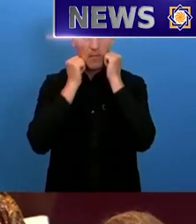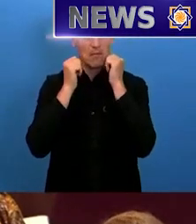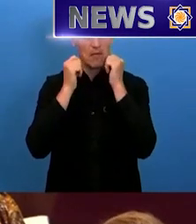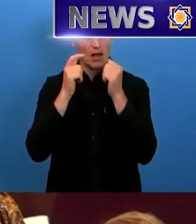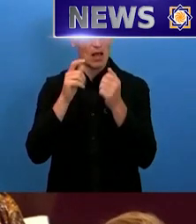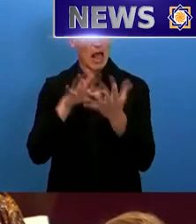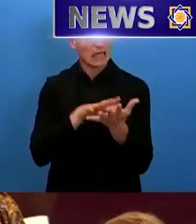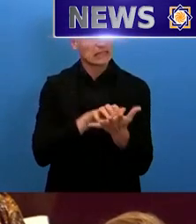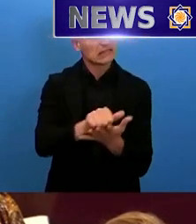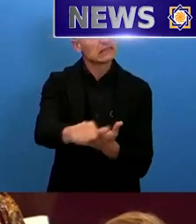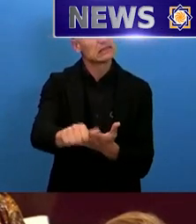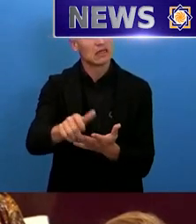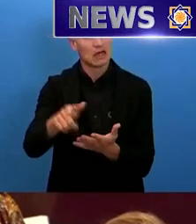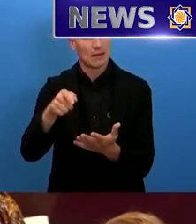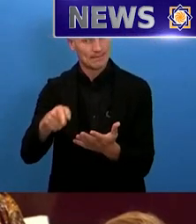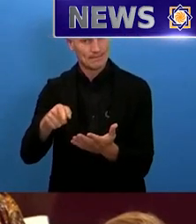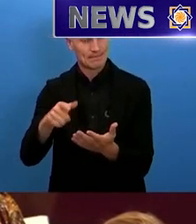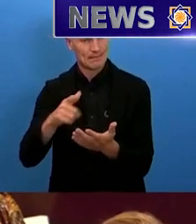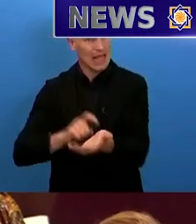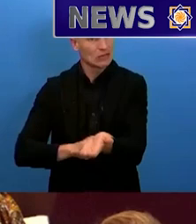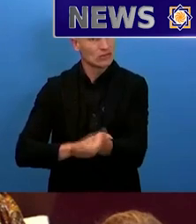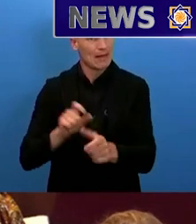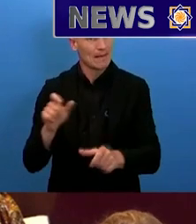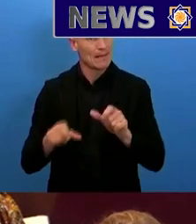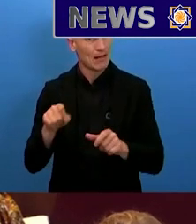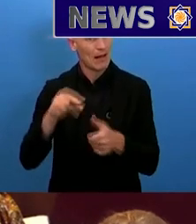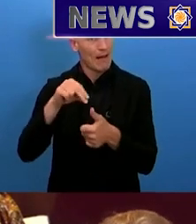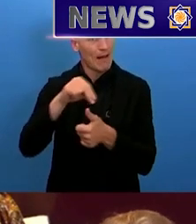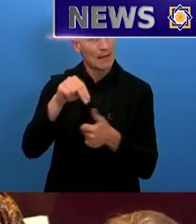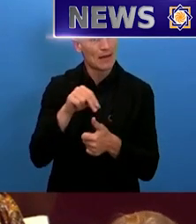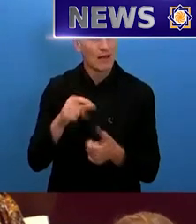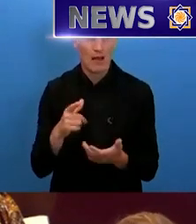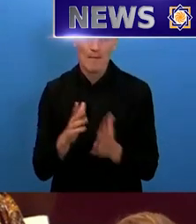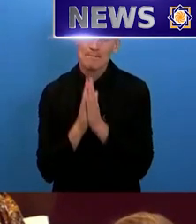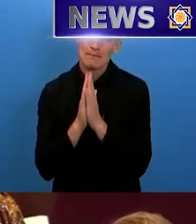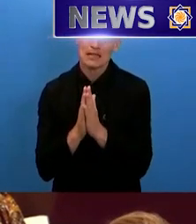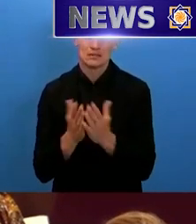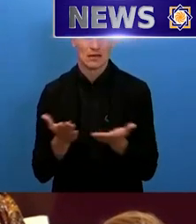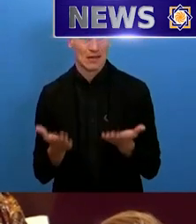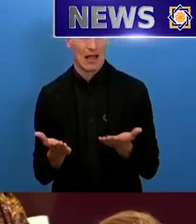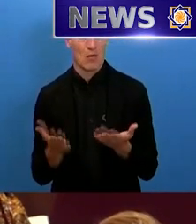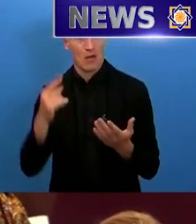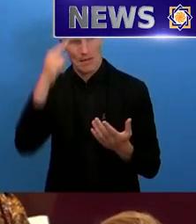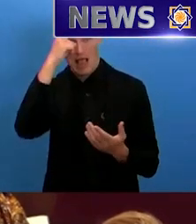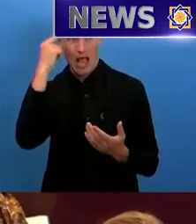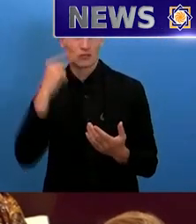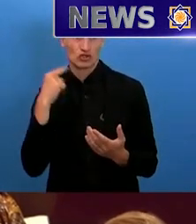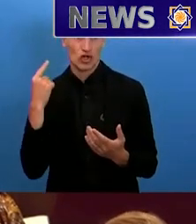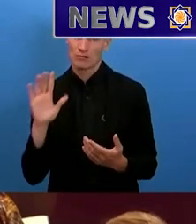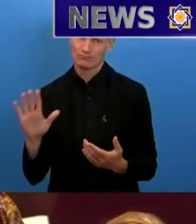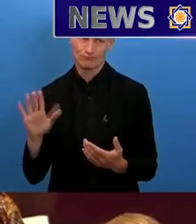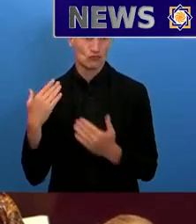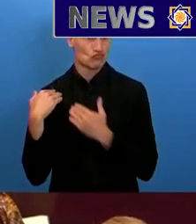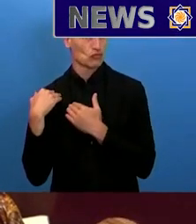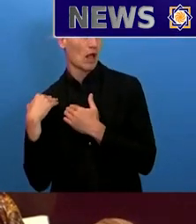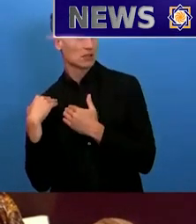destruction of our entire centuries-old heritage. In other words, the complete erasure of all traces of the existence of the Armenian population